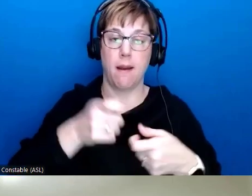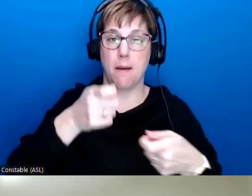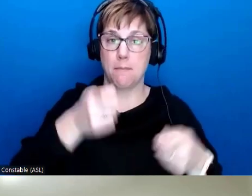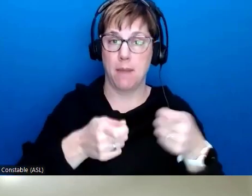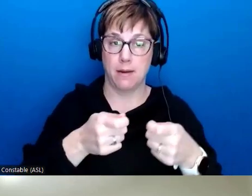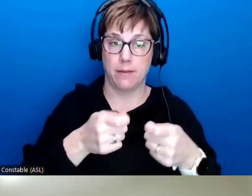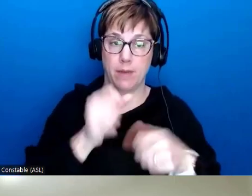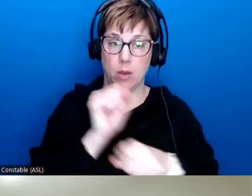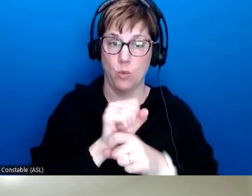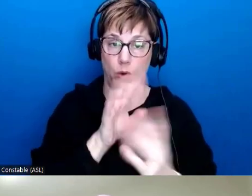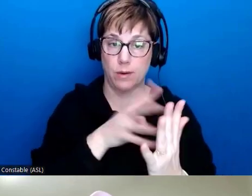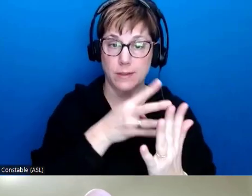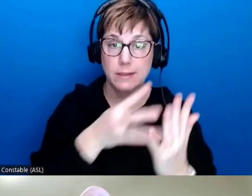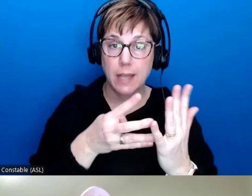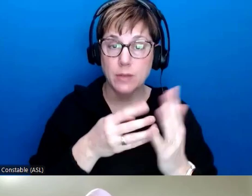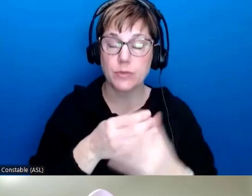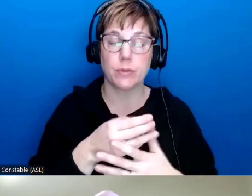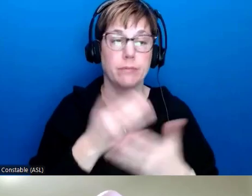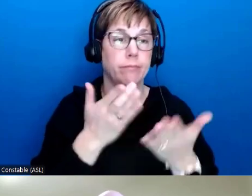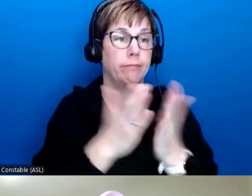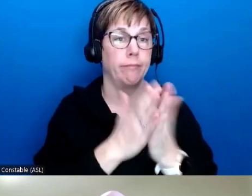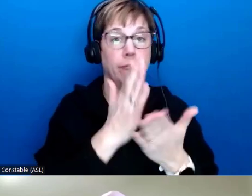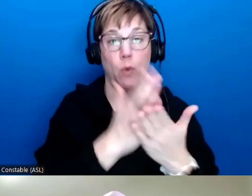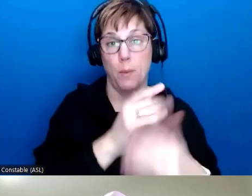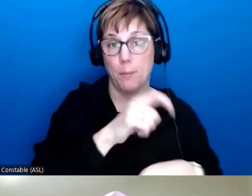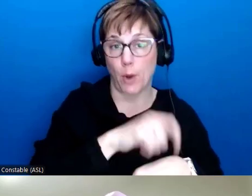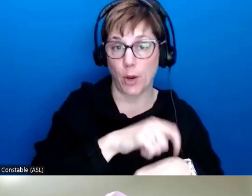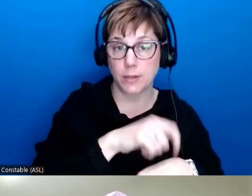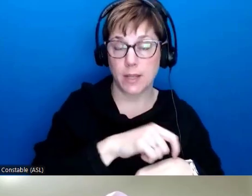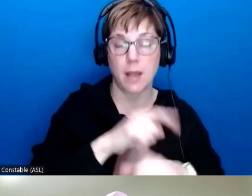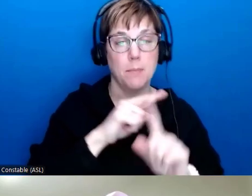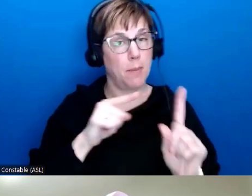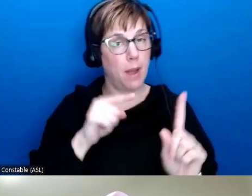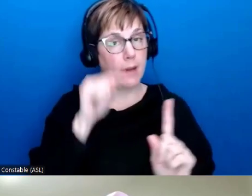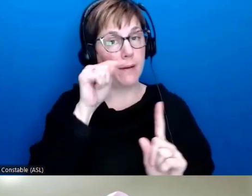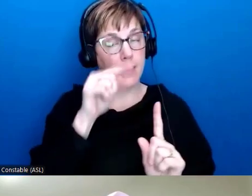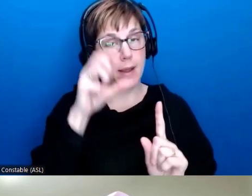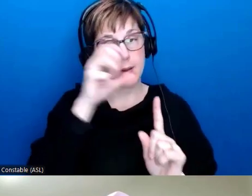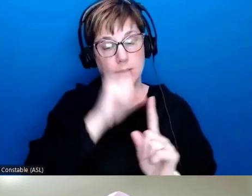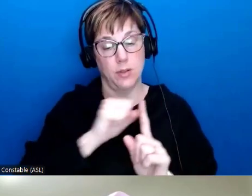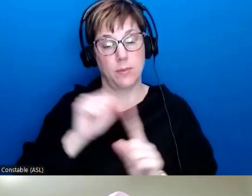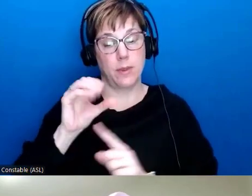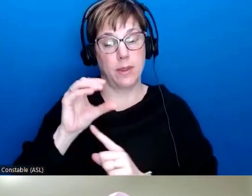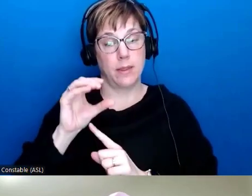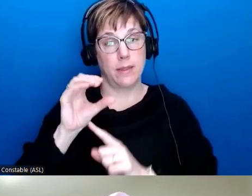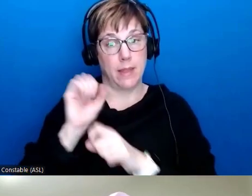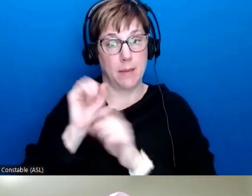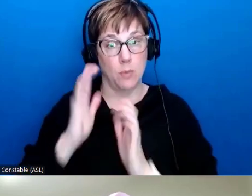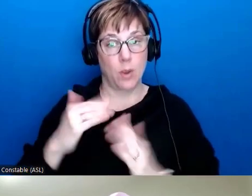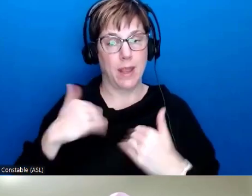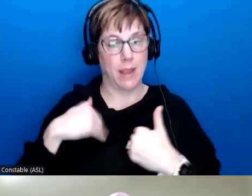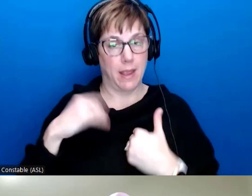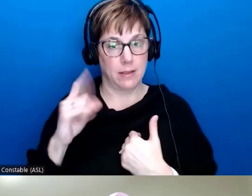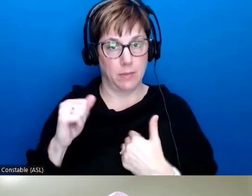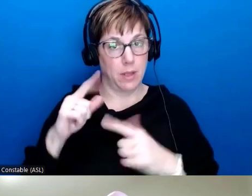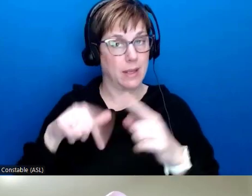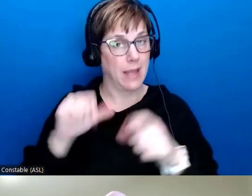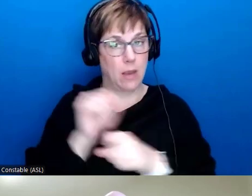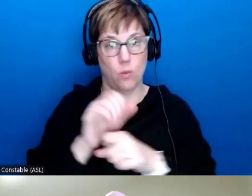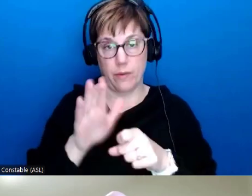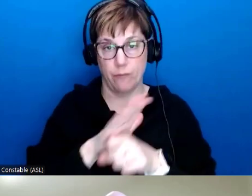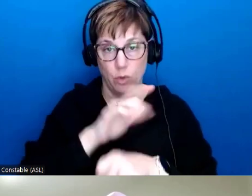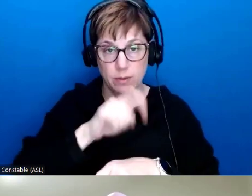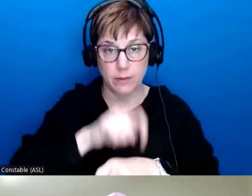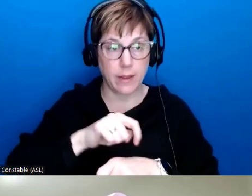schedule. This could be a part-time schedule. Again, this assumes that employee has a disability, they can't work full-time, and they may have to